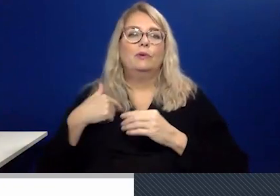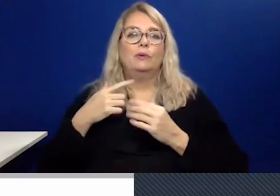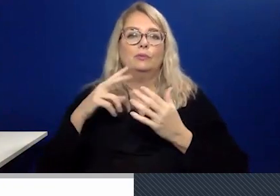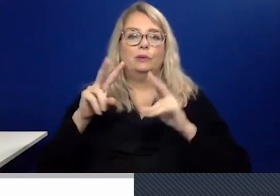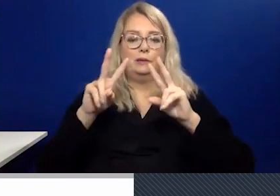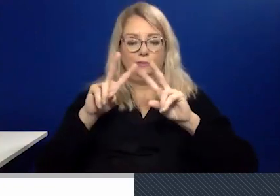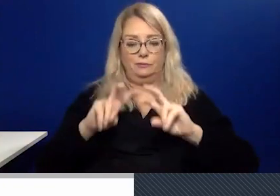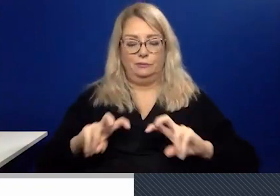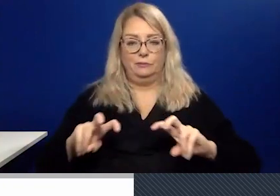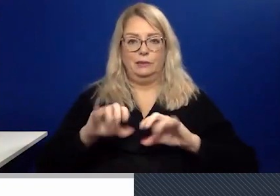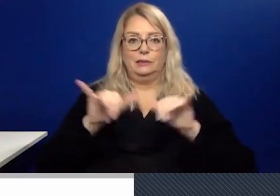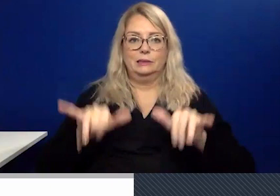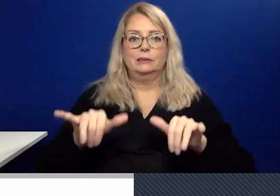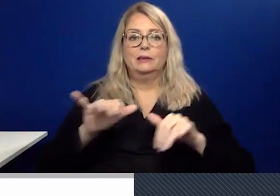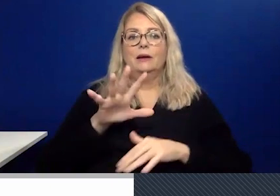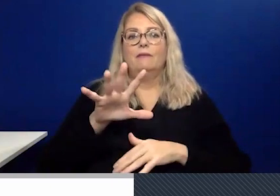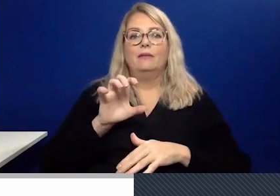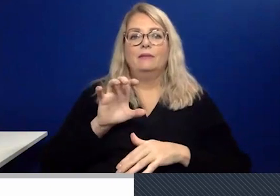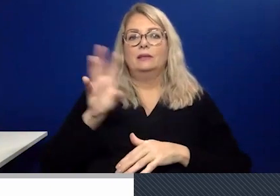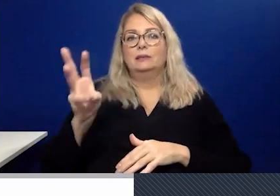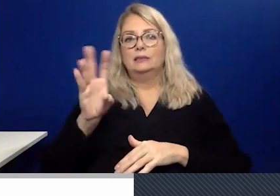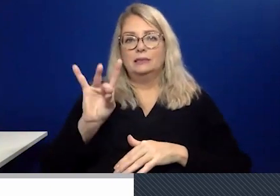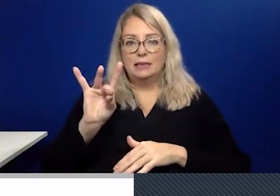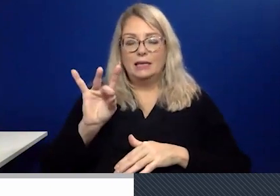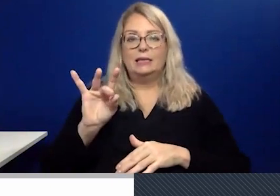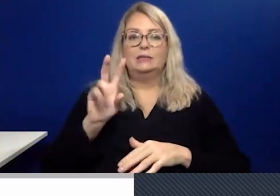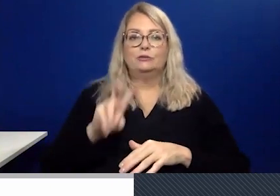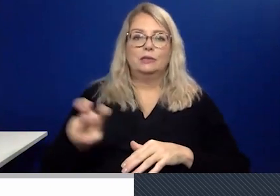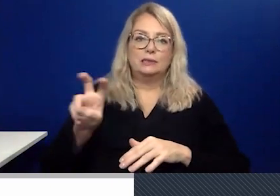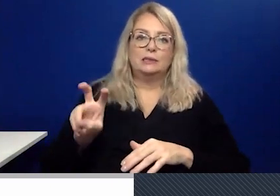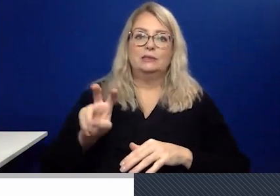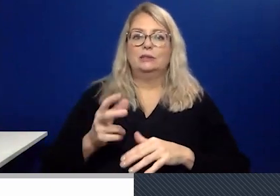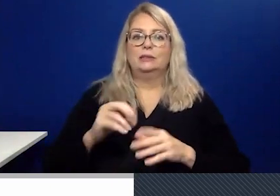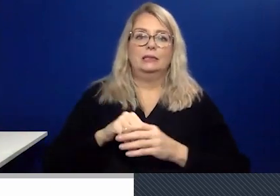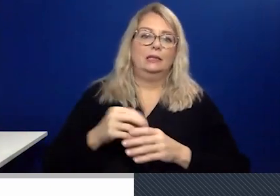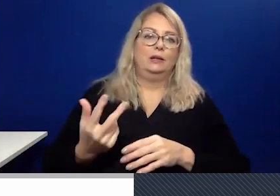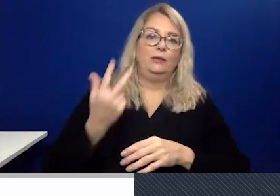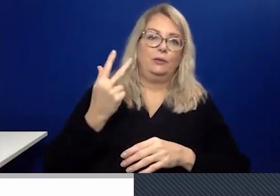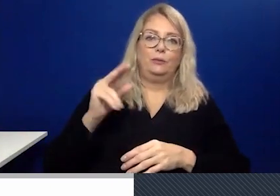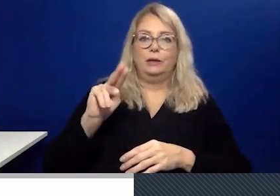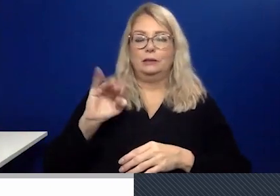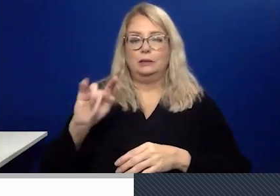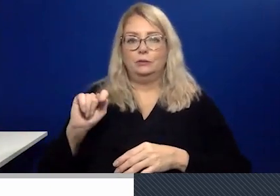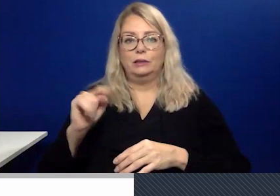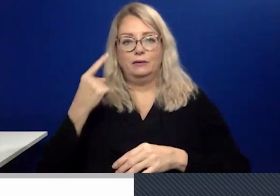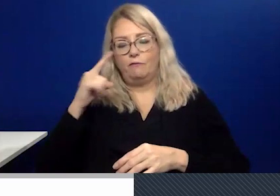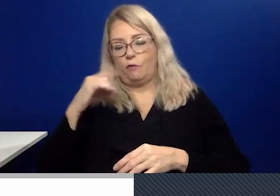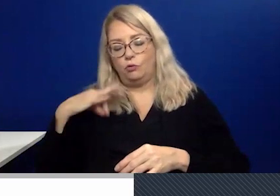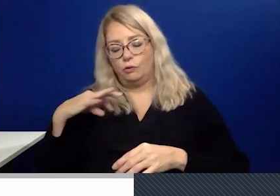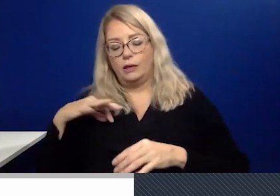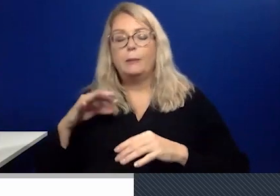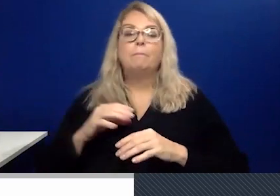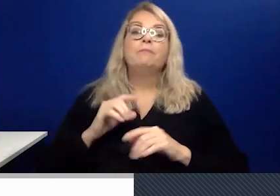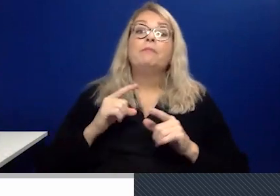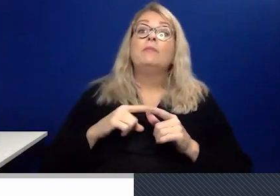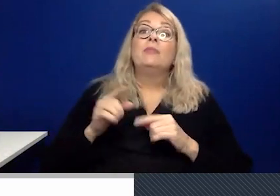we have 568 transition and enroll in at least, 3 units or something. This is 4 credit. But then